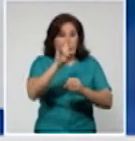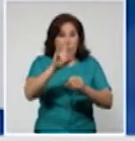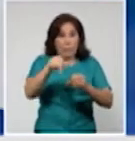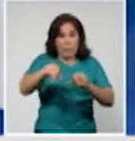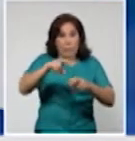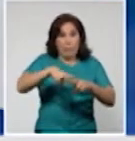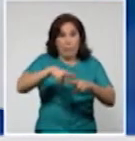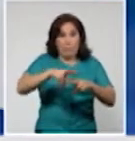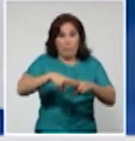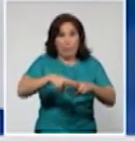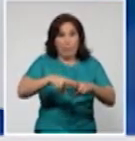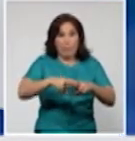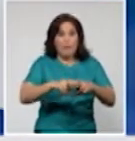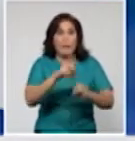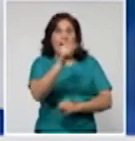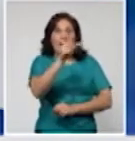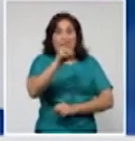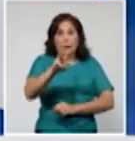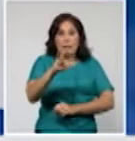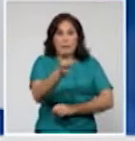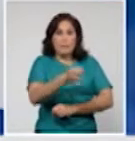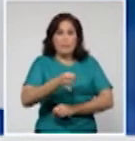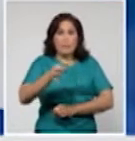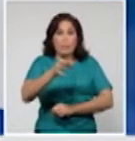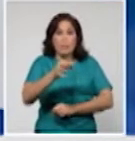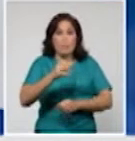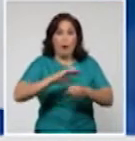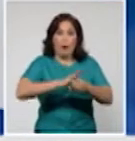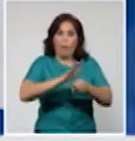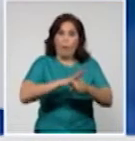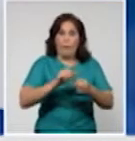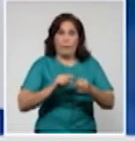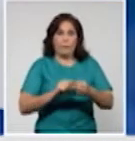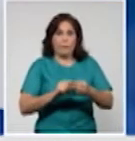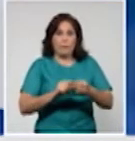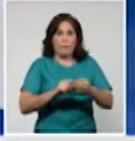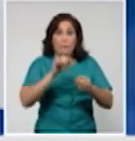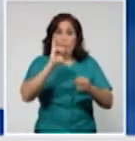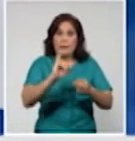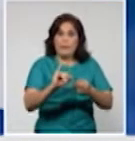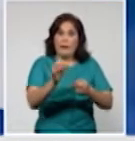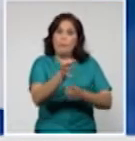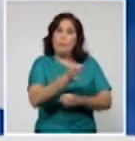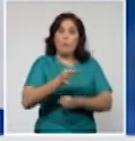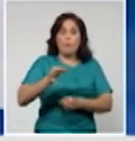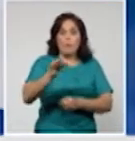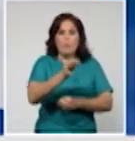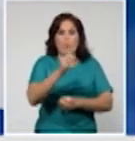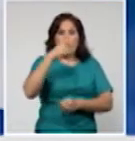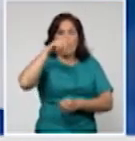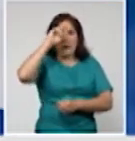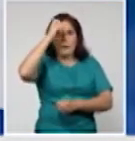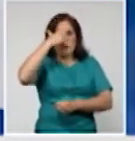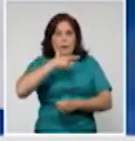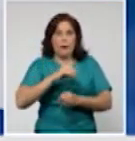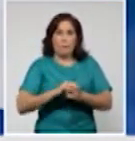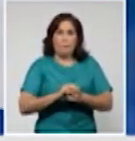13 from the municipality of Arroyo Naranjo, 6 from La